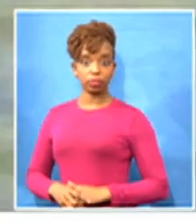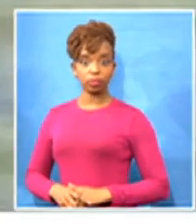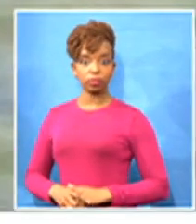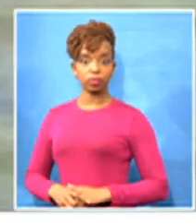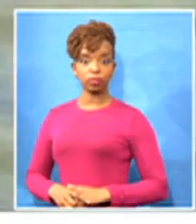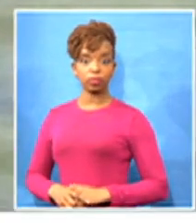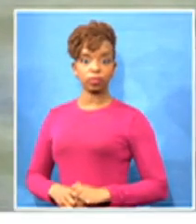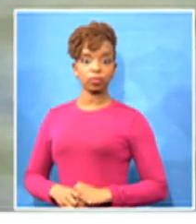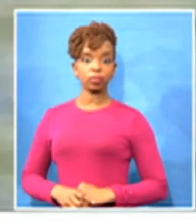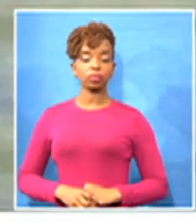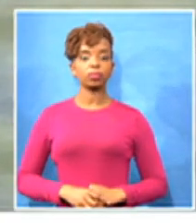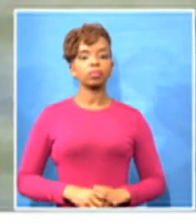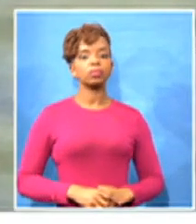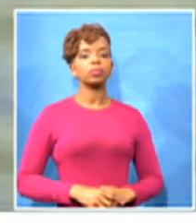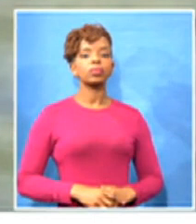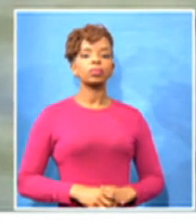So